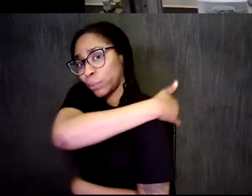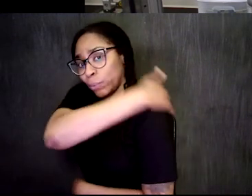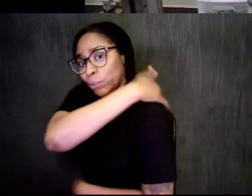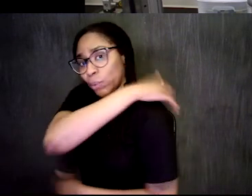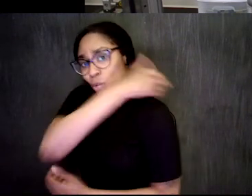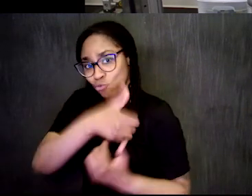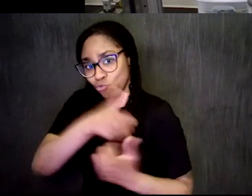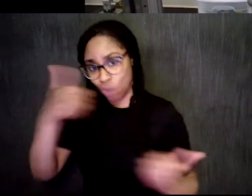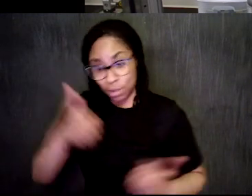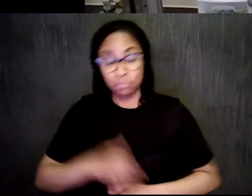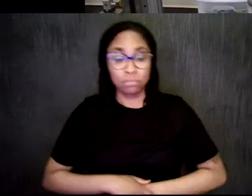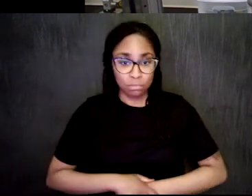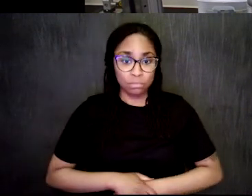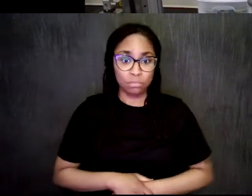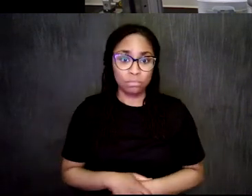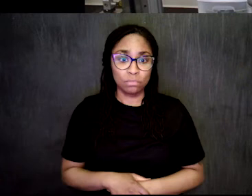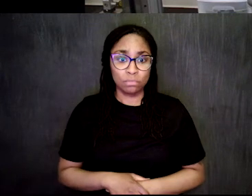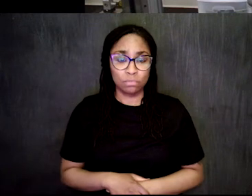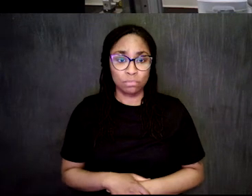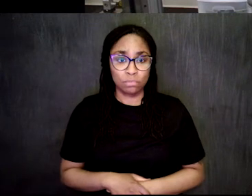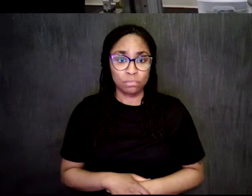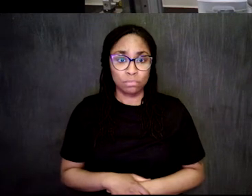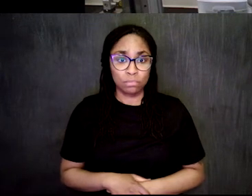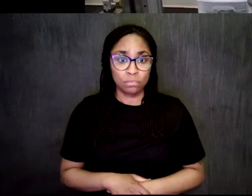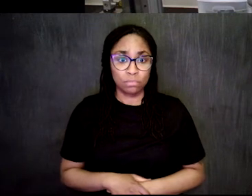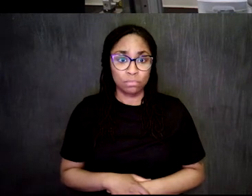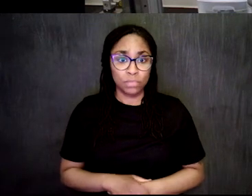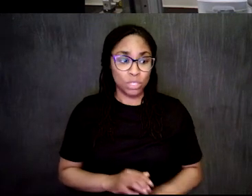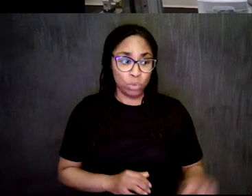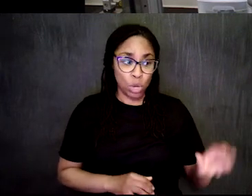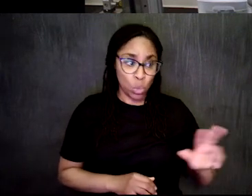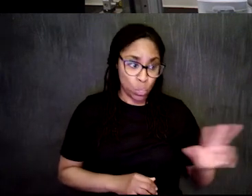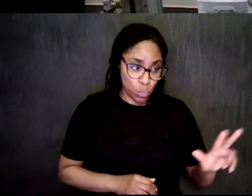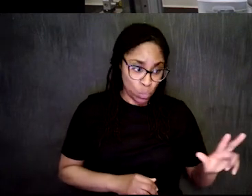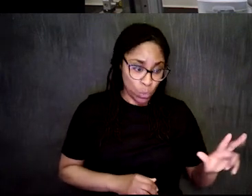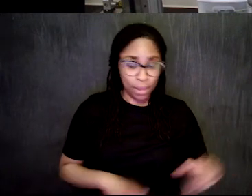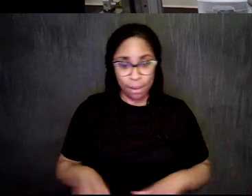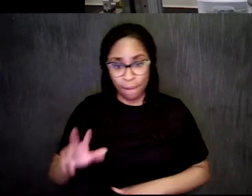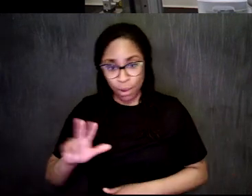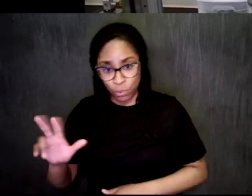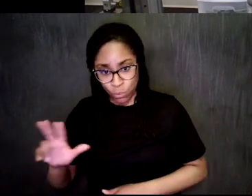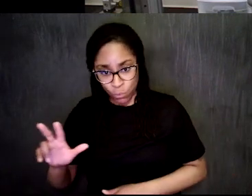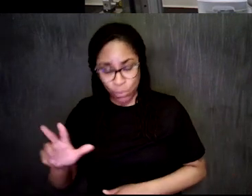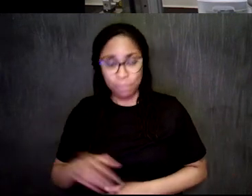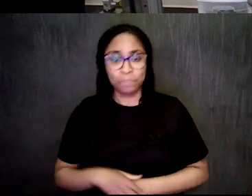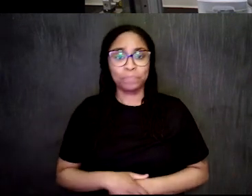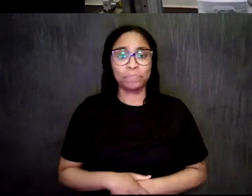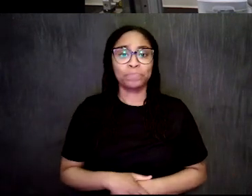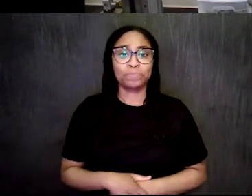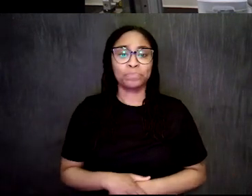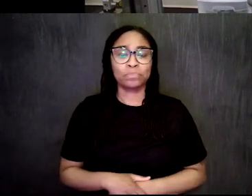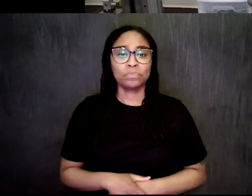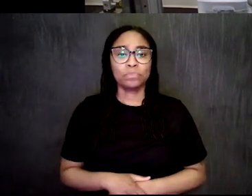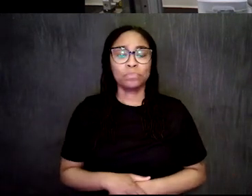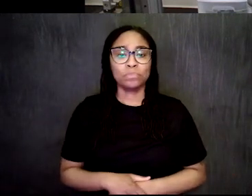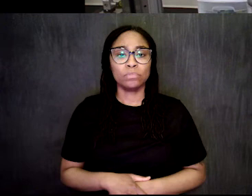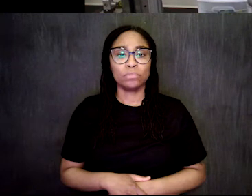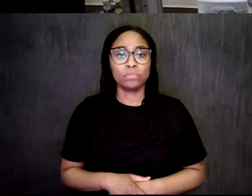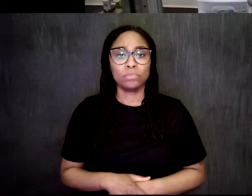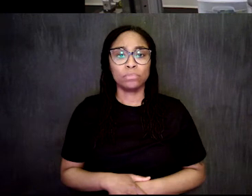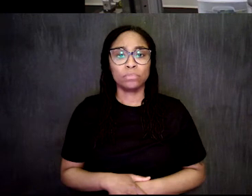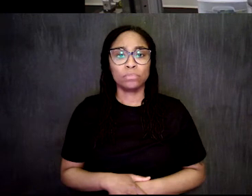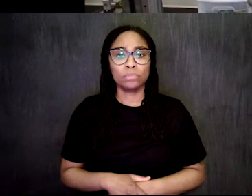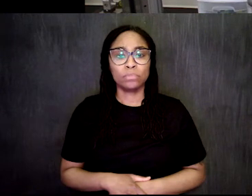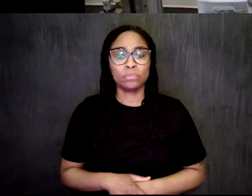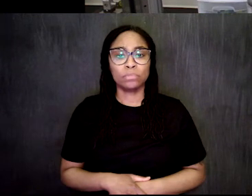back up, and then we're going to walk to the other side. So we're going to go 3 repetitions to each side. Are you ready? And